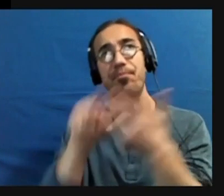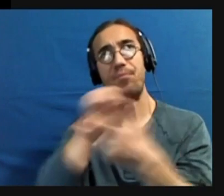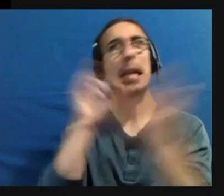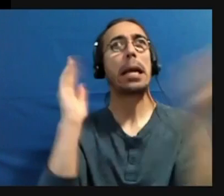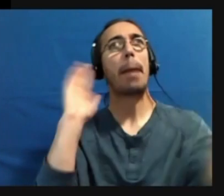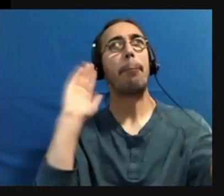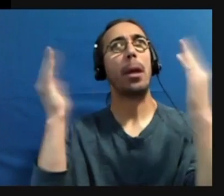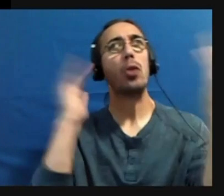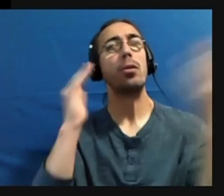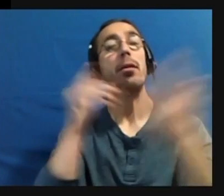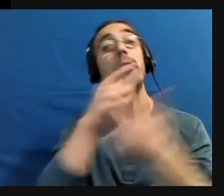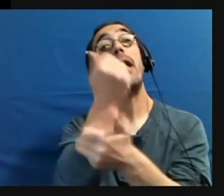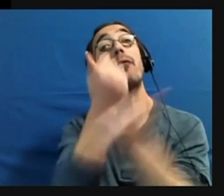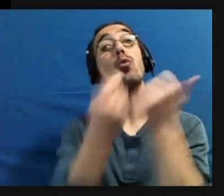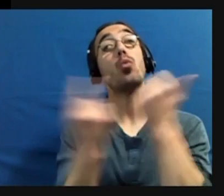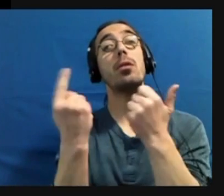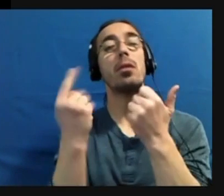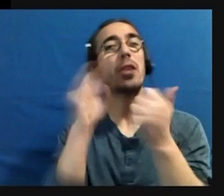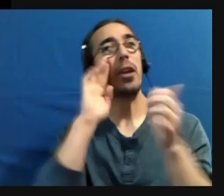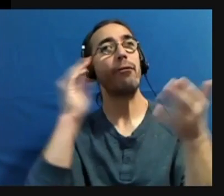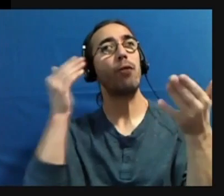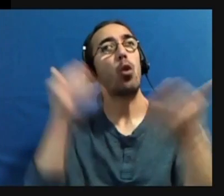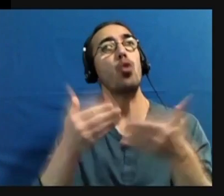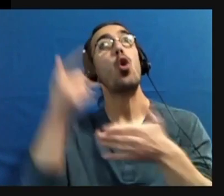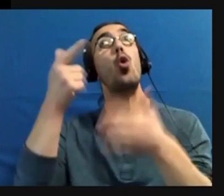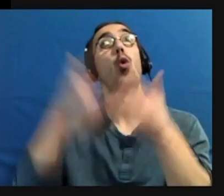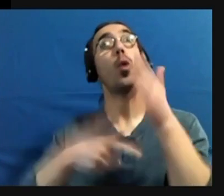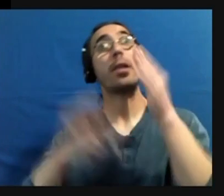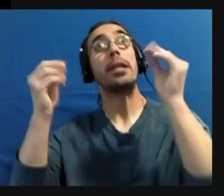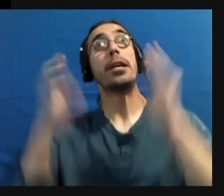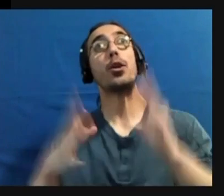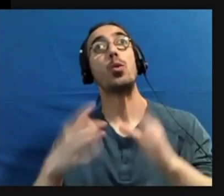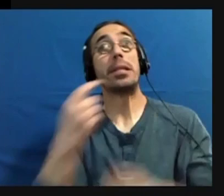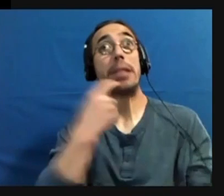for everyone, they could tune into what the teacher was saying